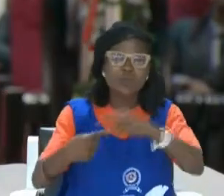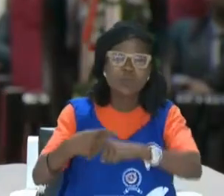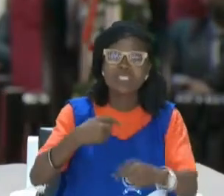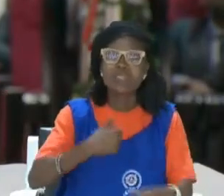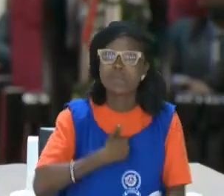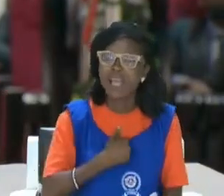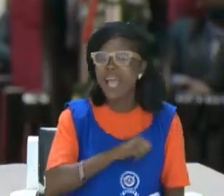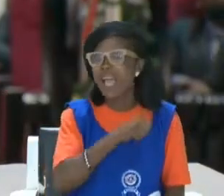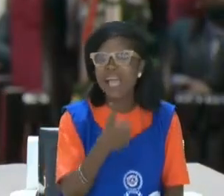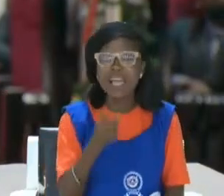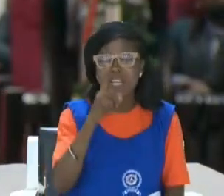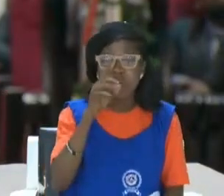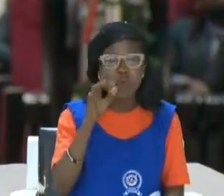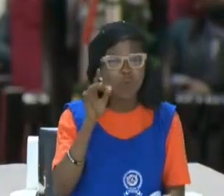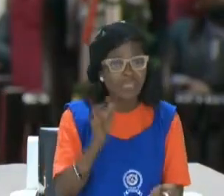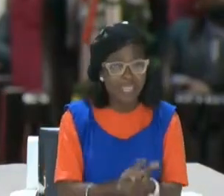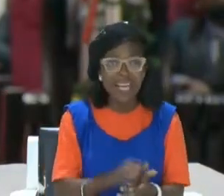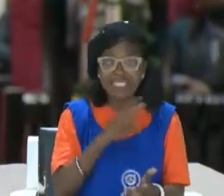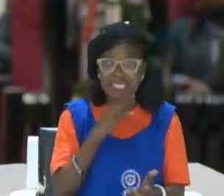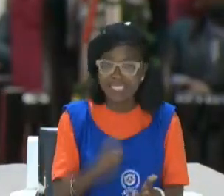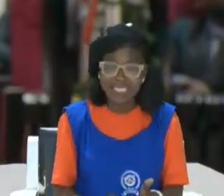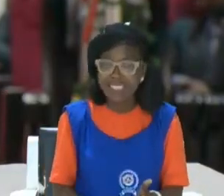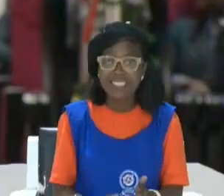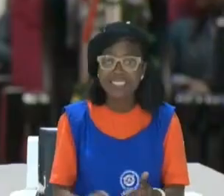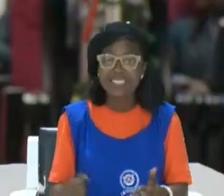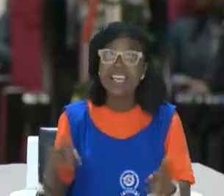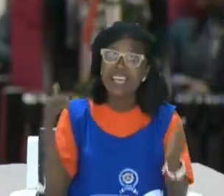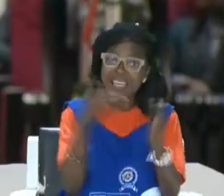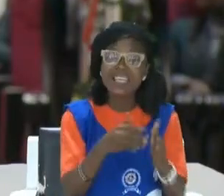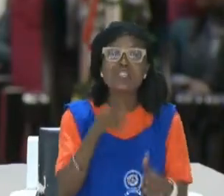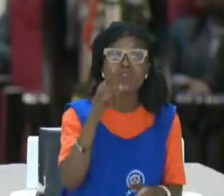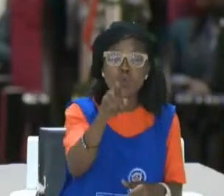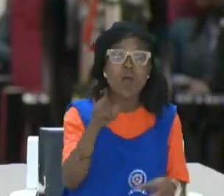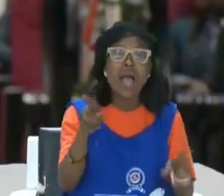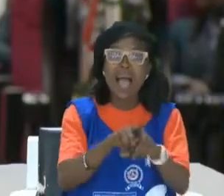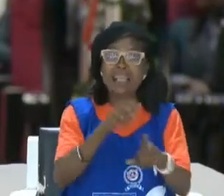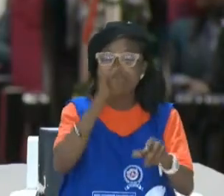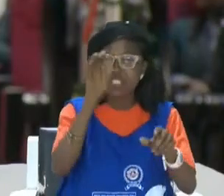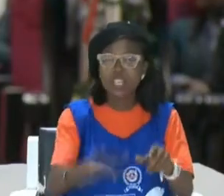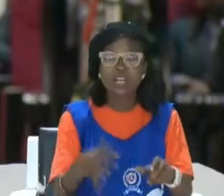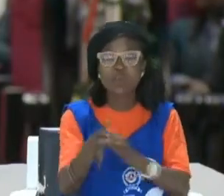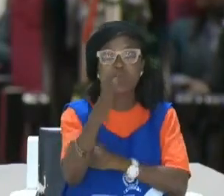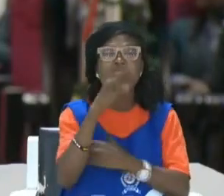Anyone that is persecuting you as a child of God is already in trouble.